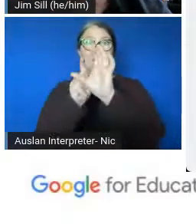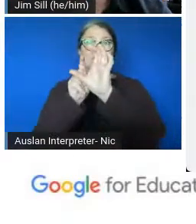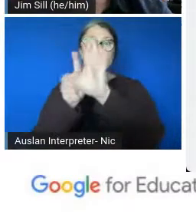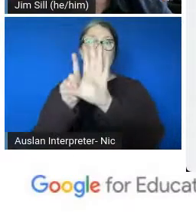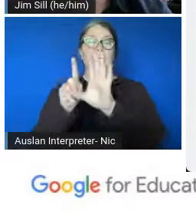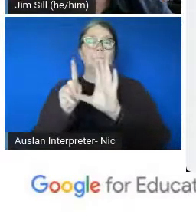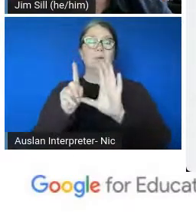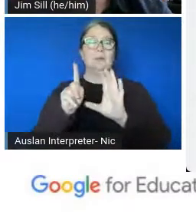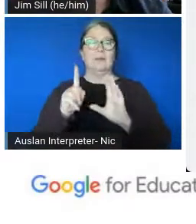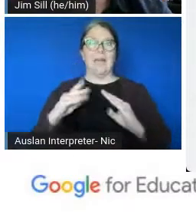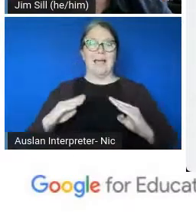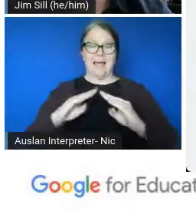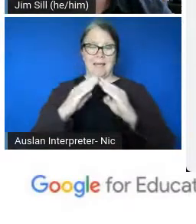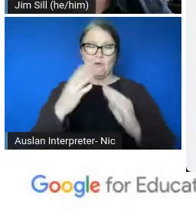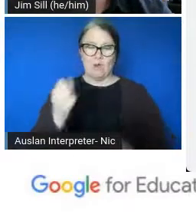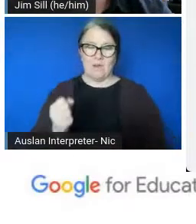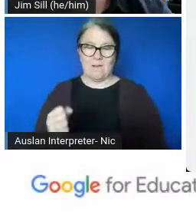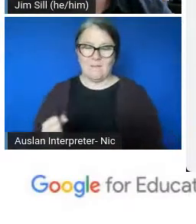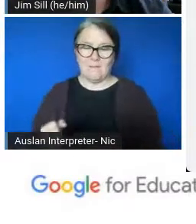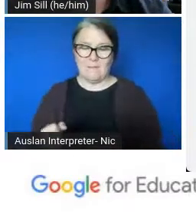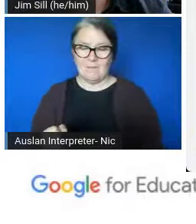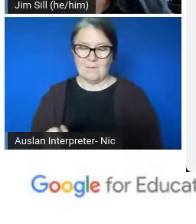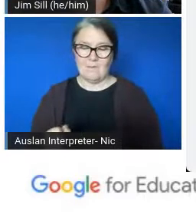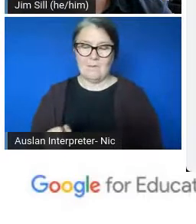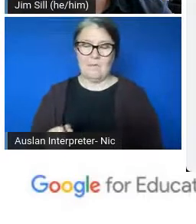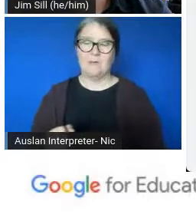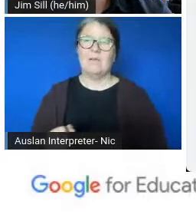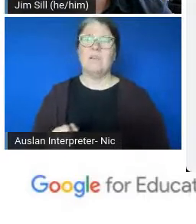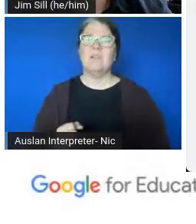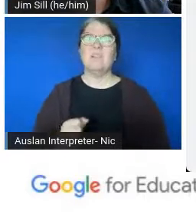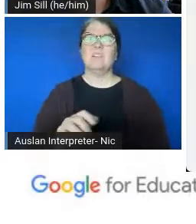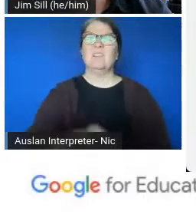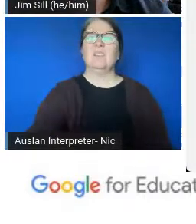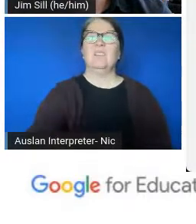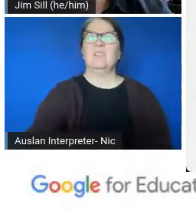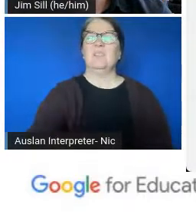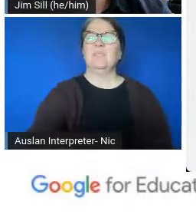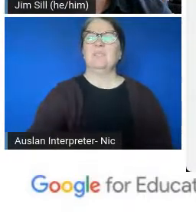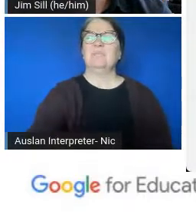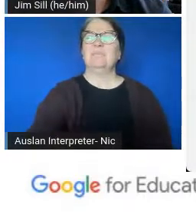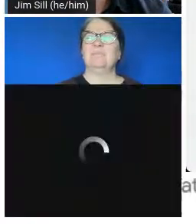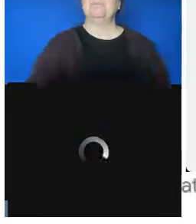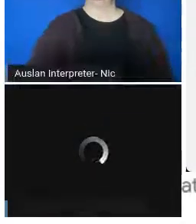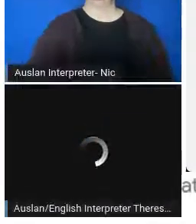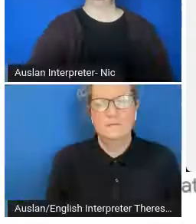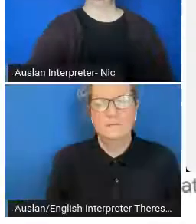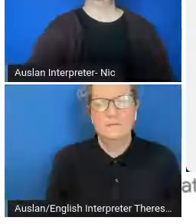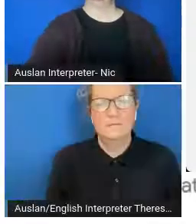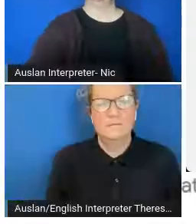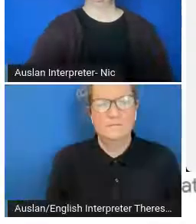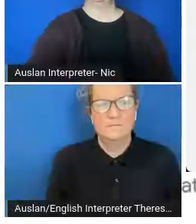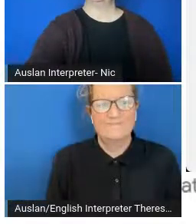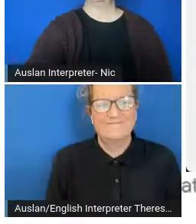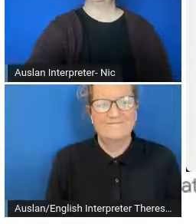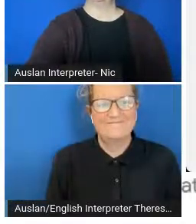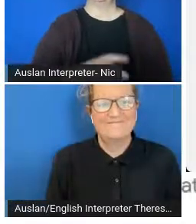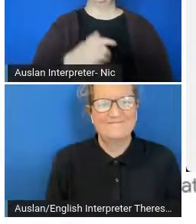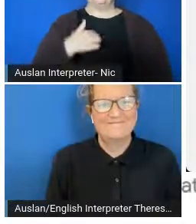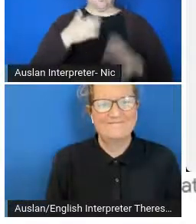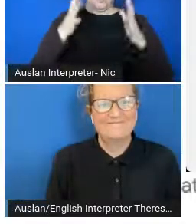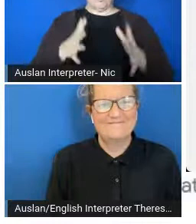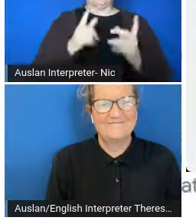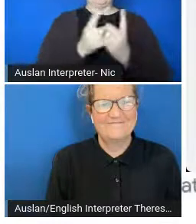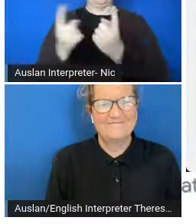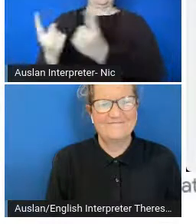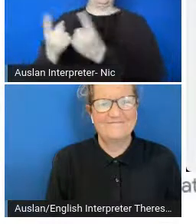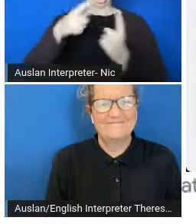now home has a little drop-down menu. So there's lots of different options for having multiple pages. So if your students are wanting